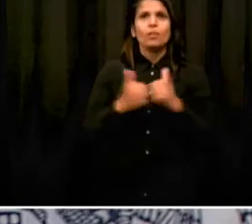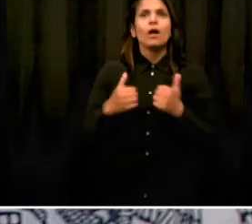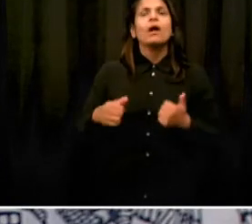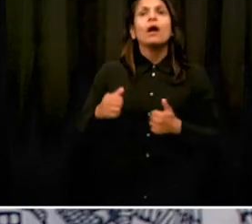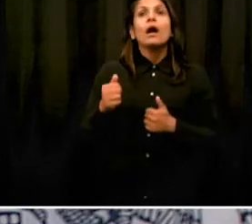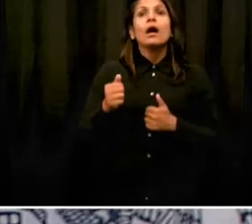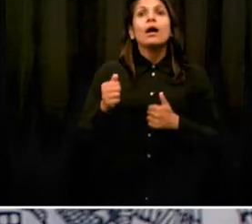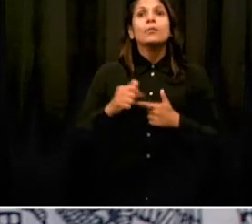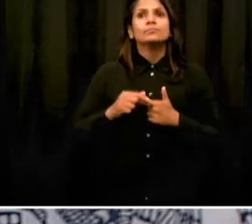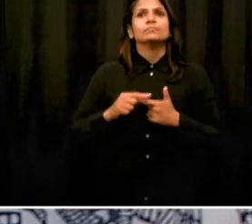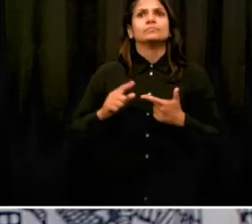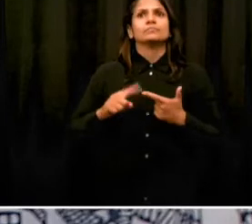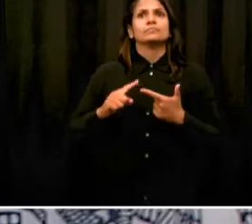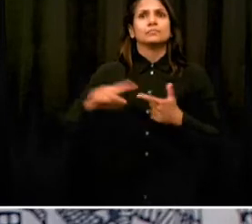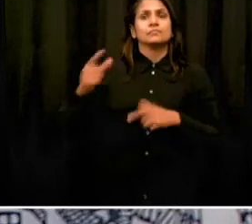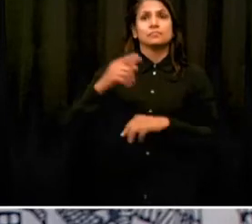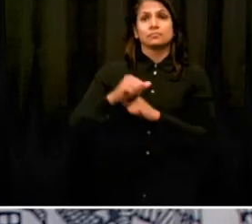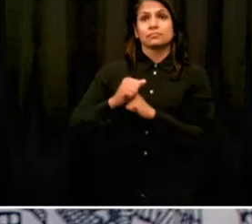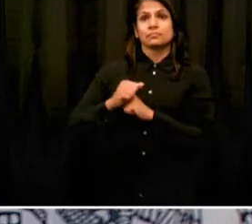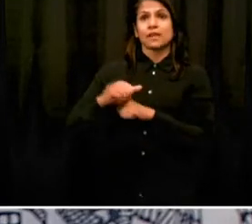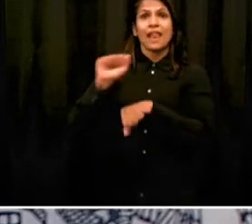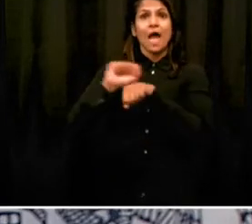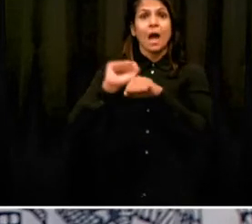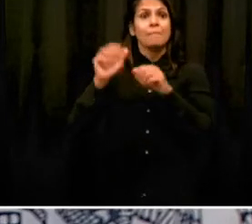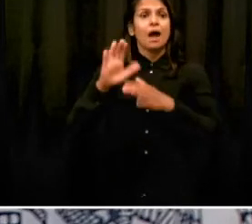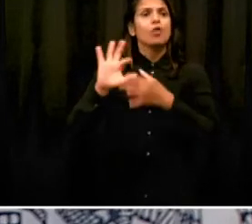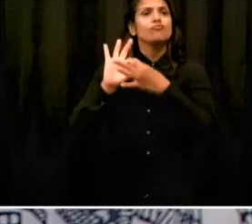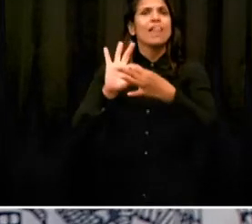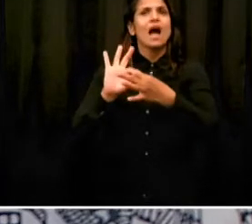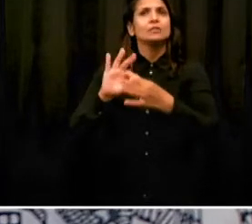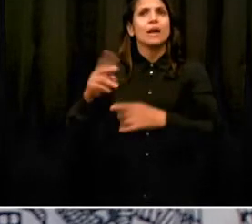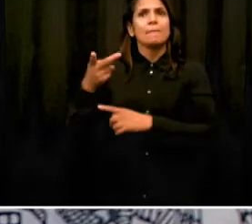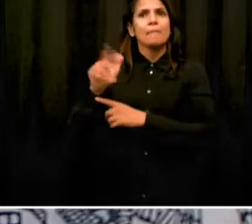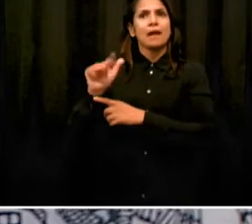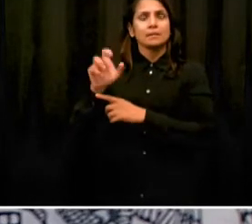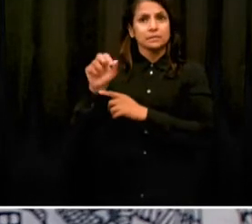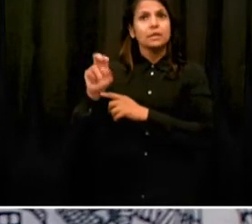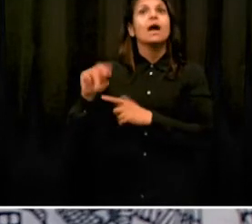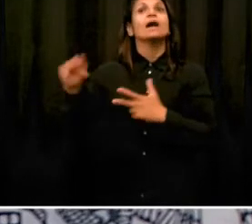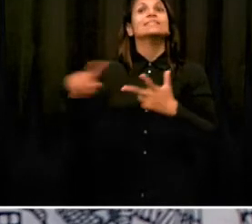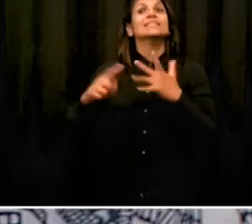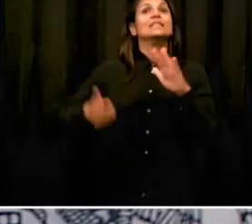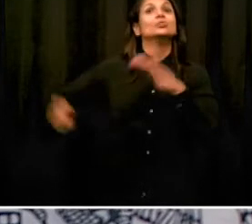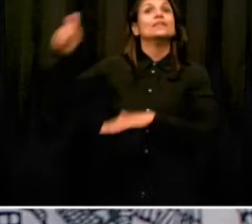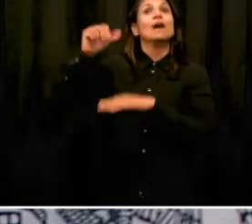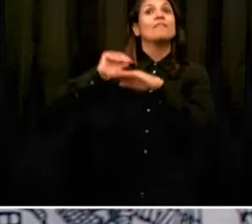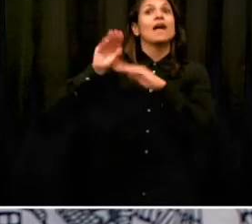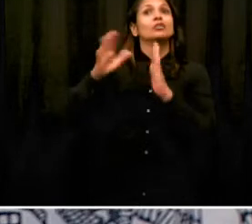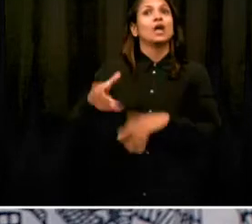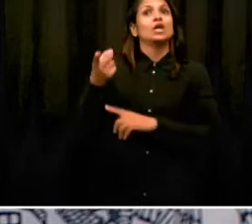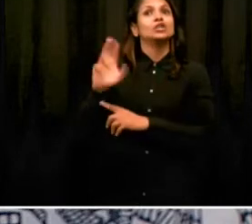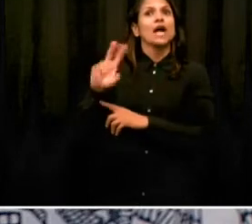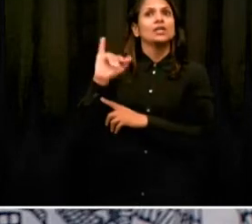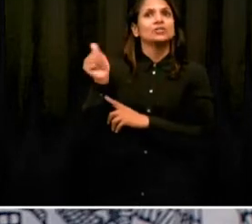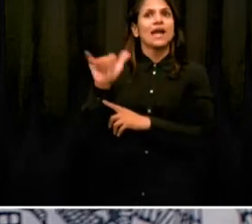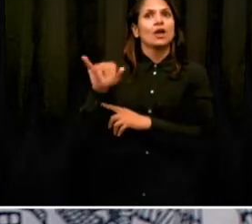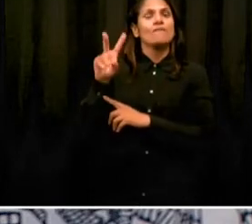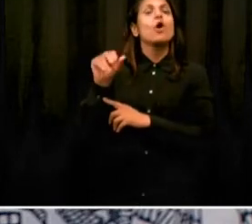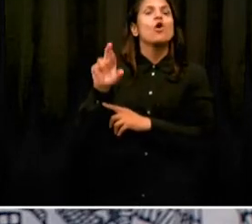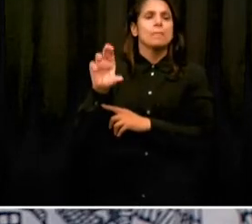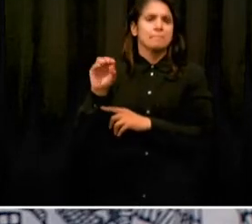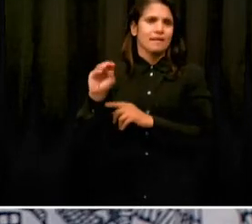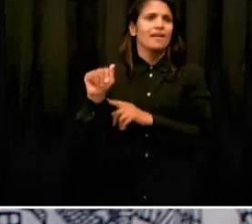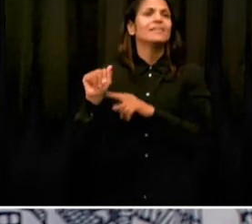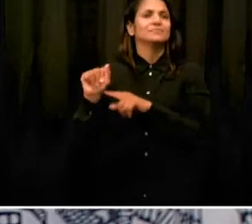Labor Relations Renee Campion, and Senior Advisor Dr. Jay Varma. The first question today will go to Juliet from 1010